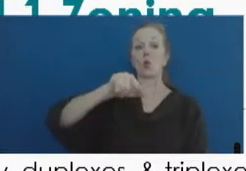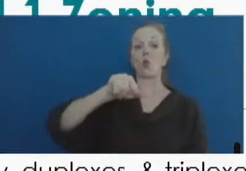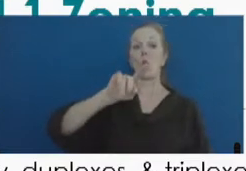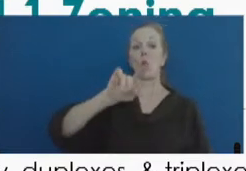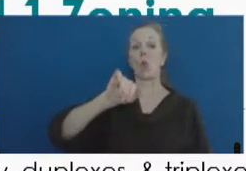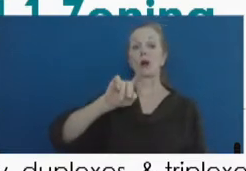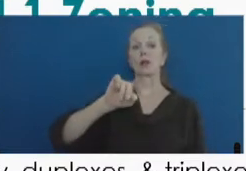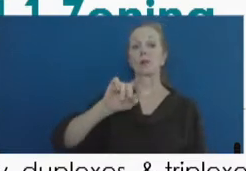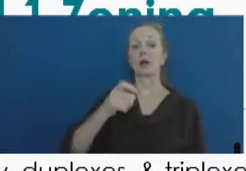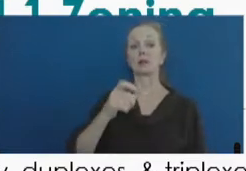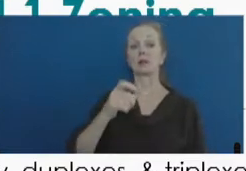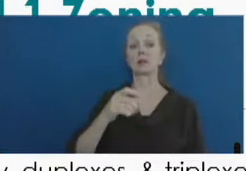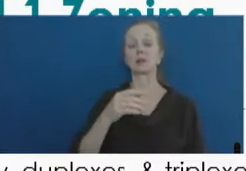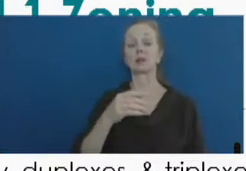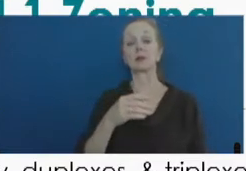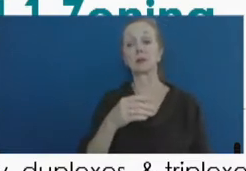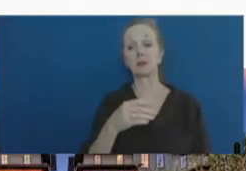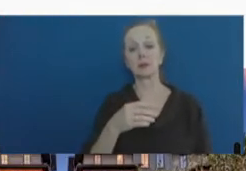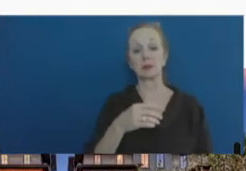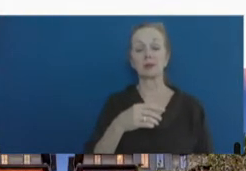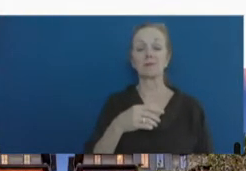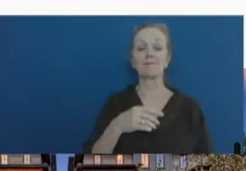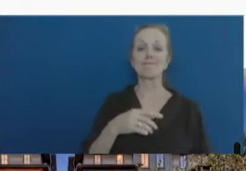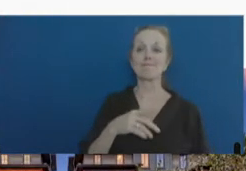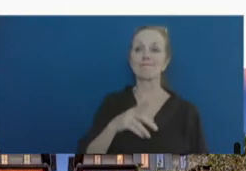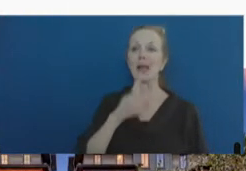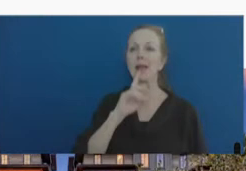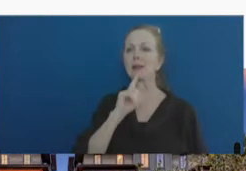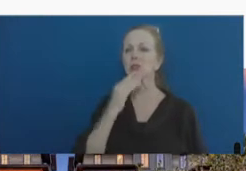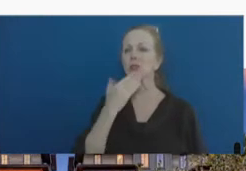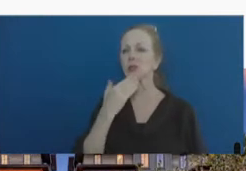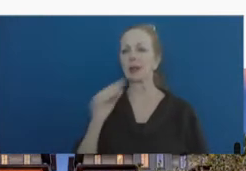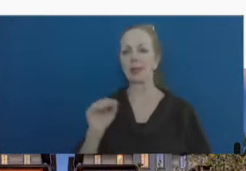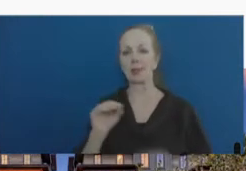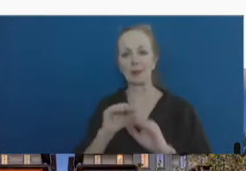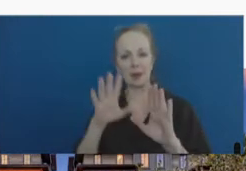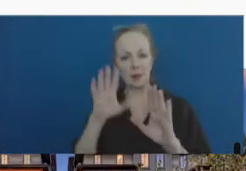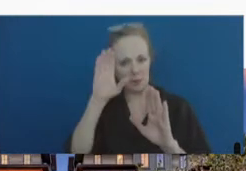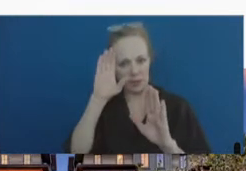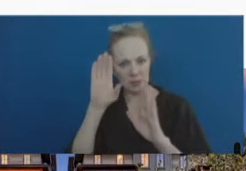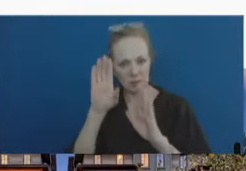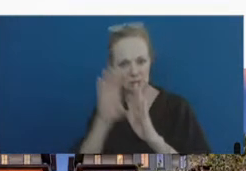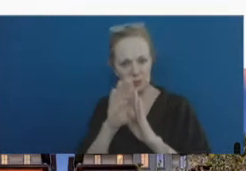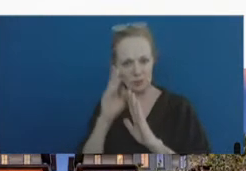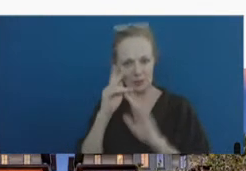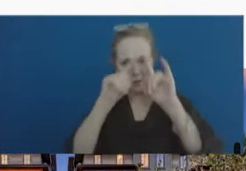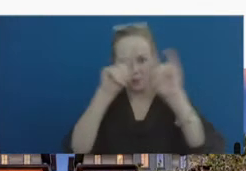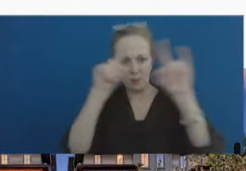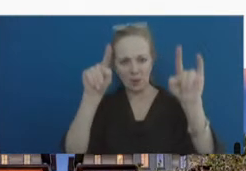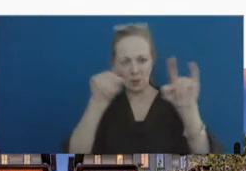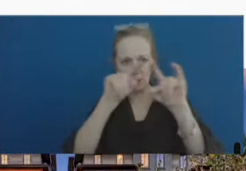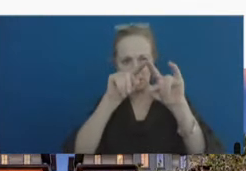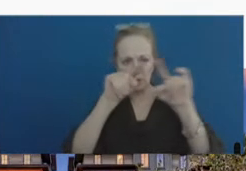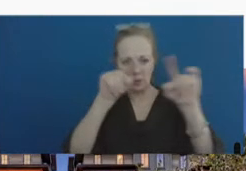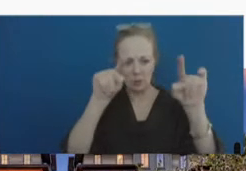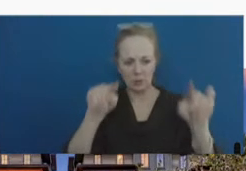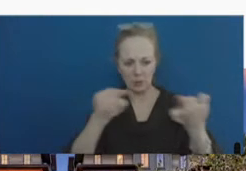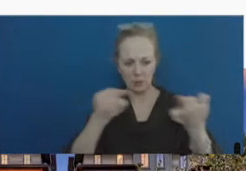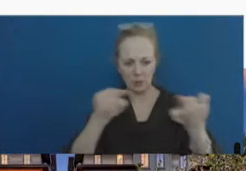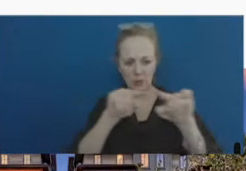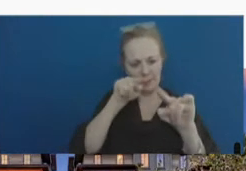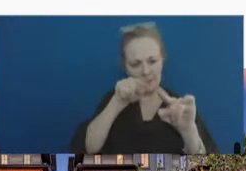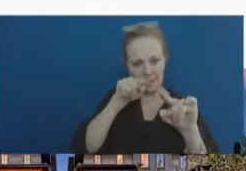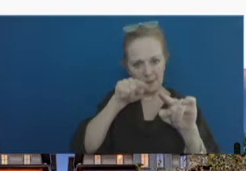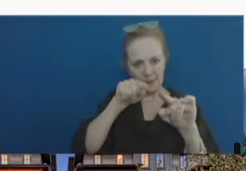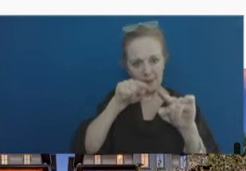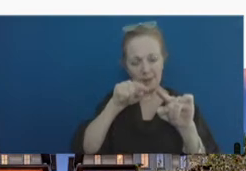sometimes, like there's actually a good picture of one on the bottom right here. I think a lot of